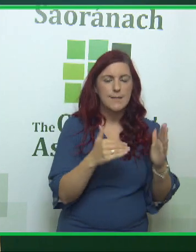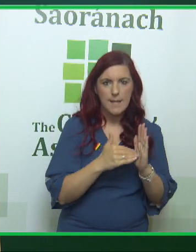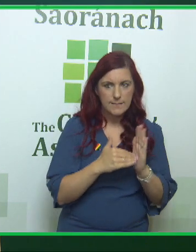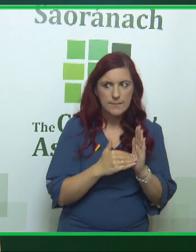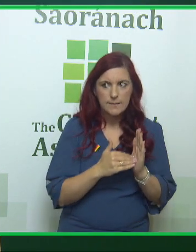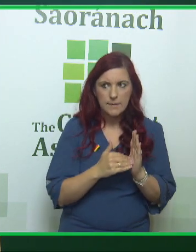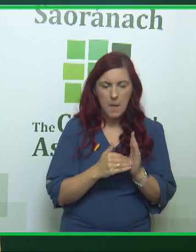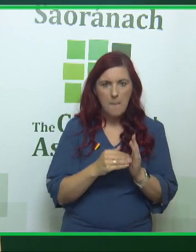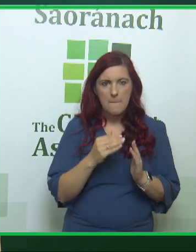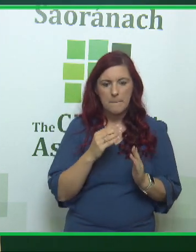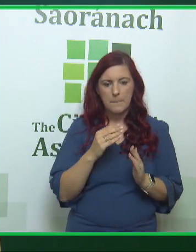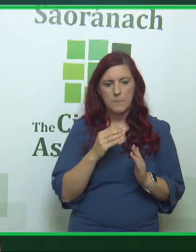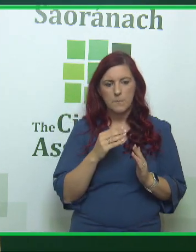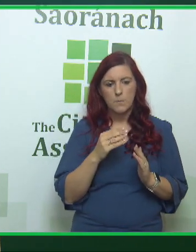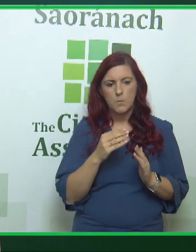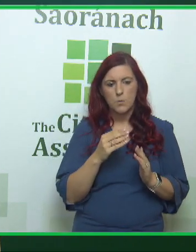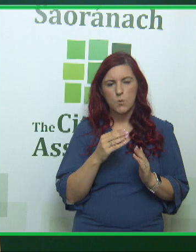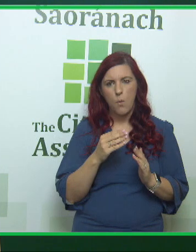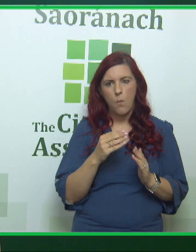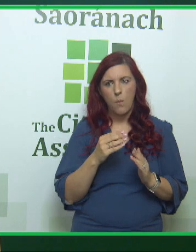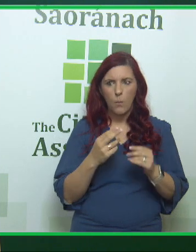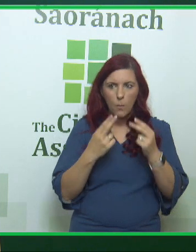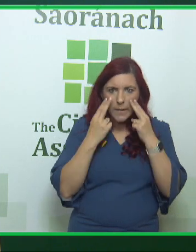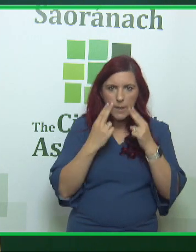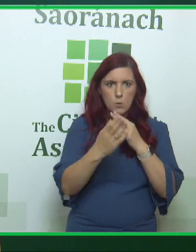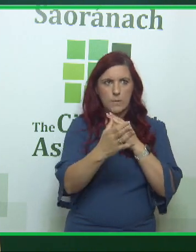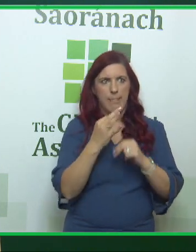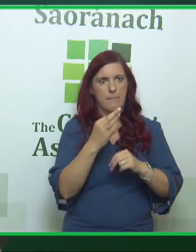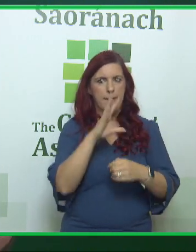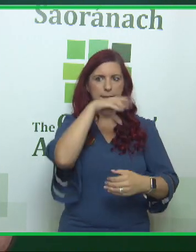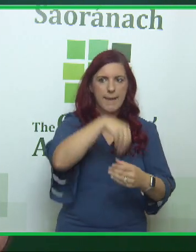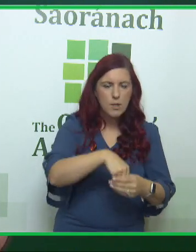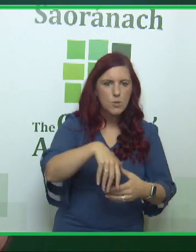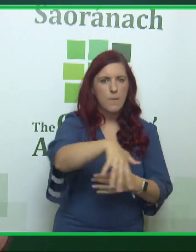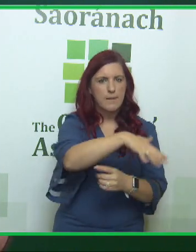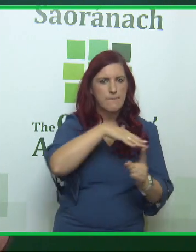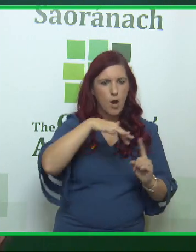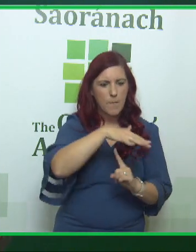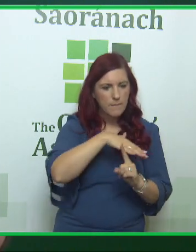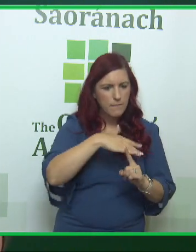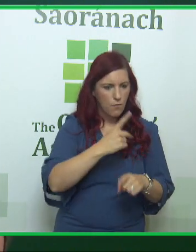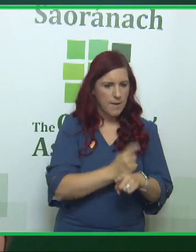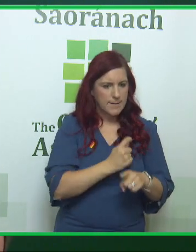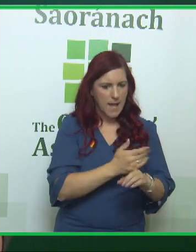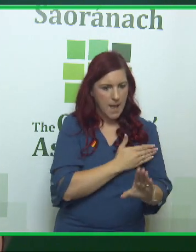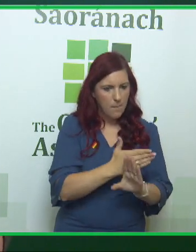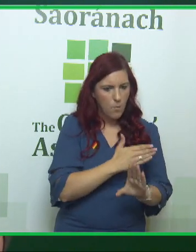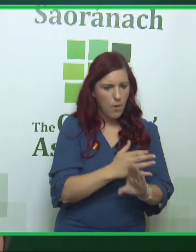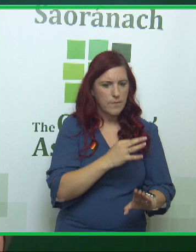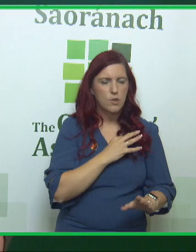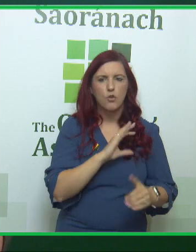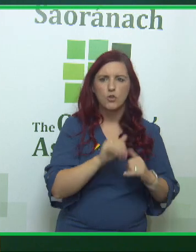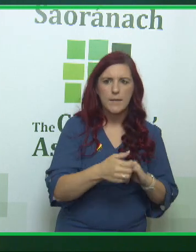people into the safety of a treatment environment for a period of time where there's a good chance there won't be